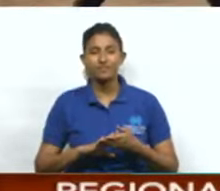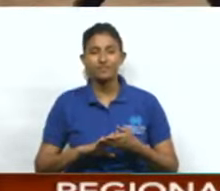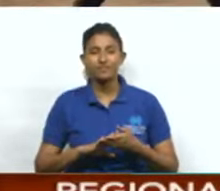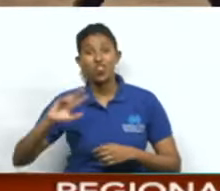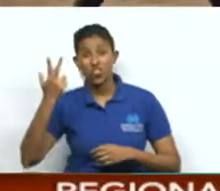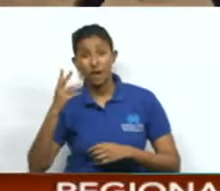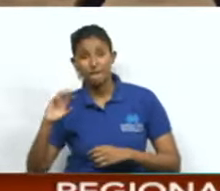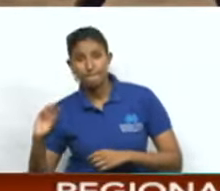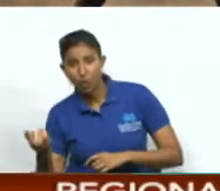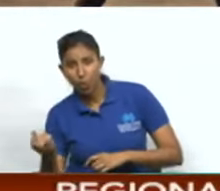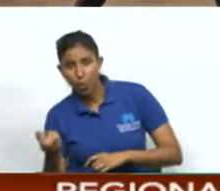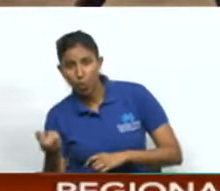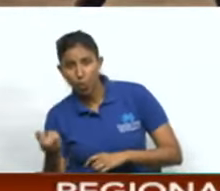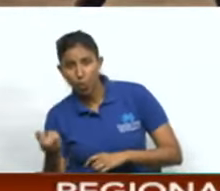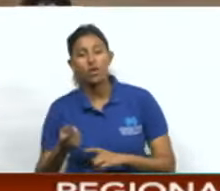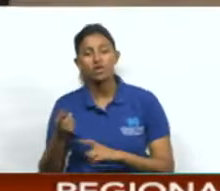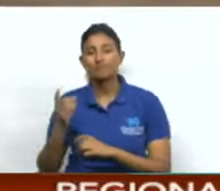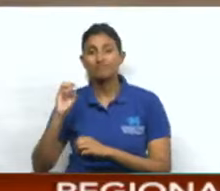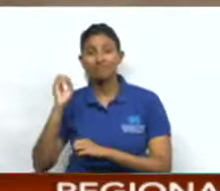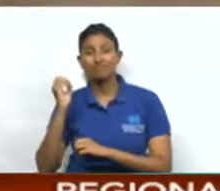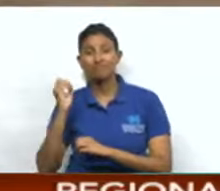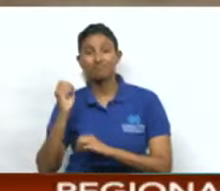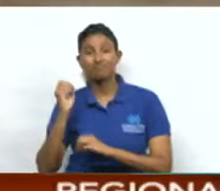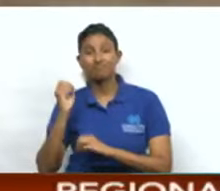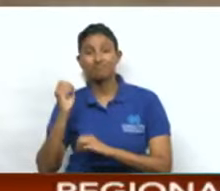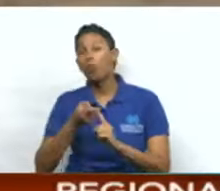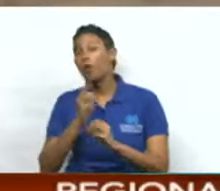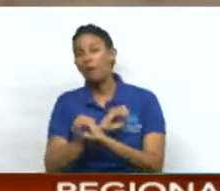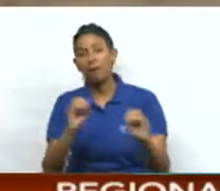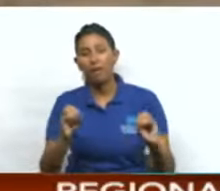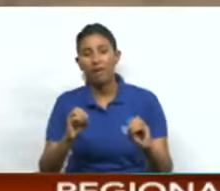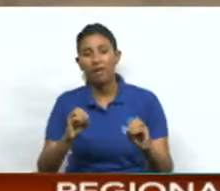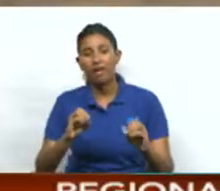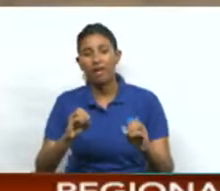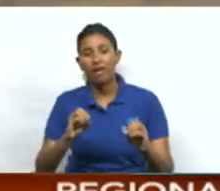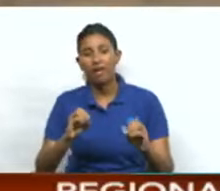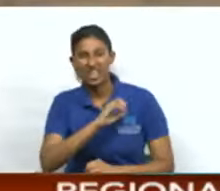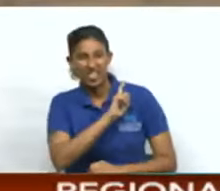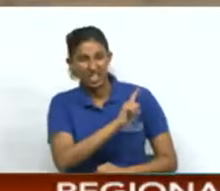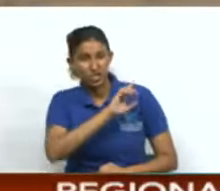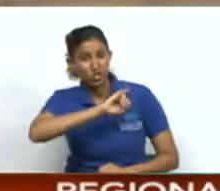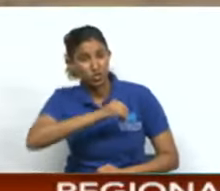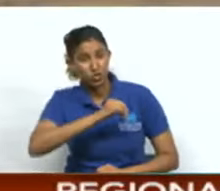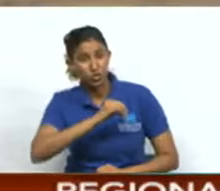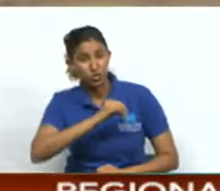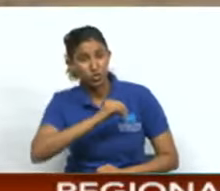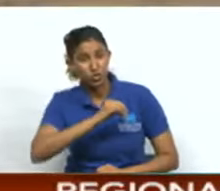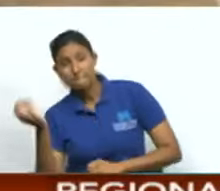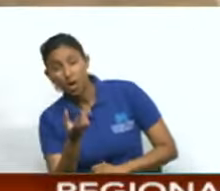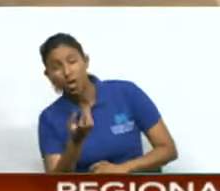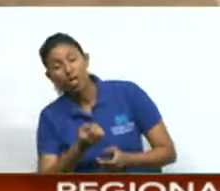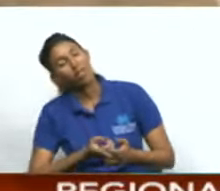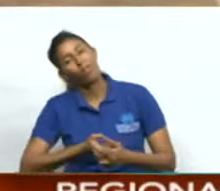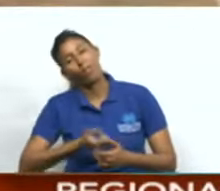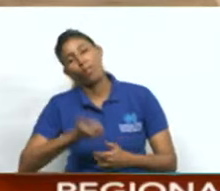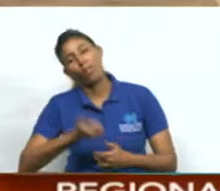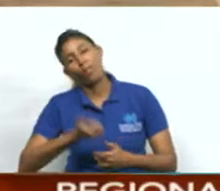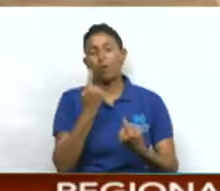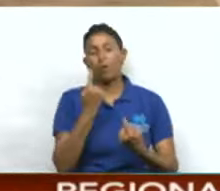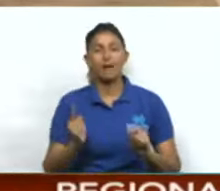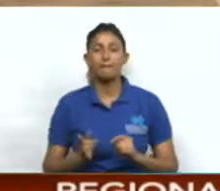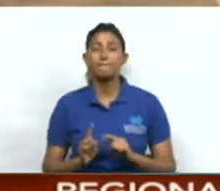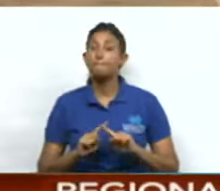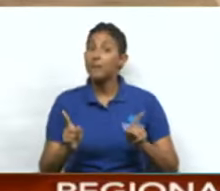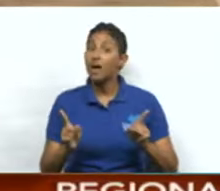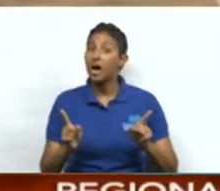on the very next delivery, Leonardo Julian had a golden duck. But a fairly productive reconstruction was then carried out by Matthew Nandu and